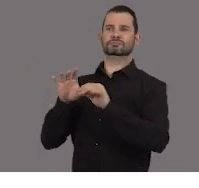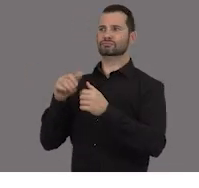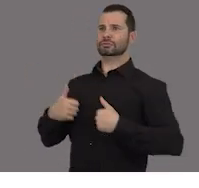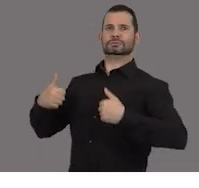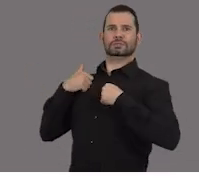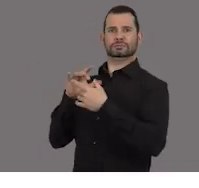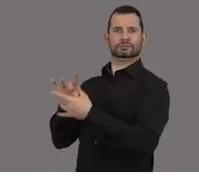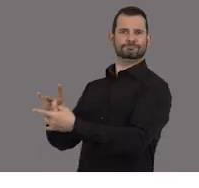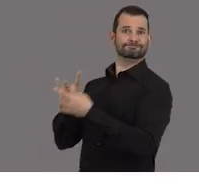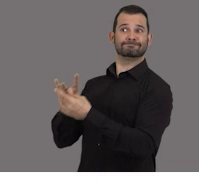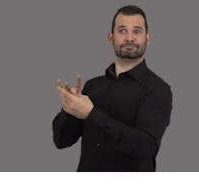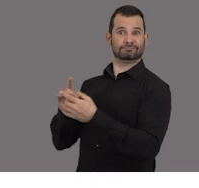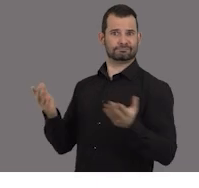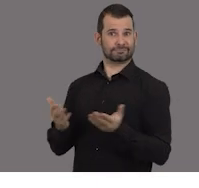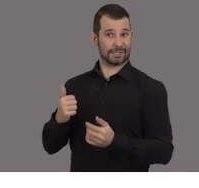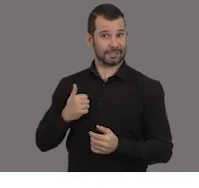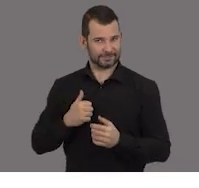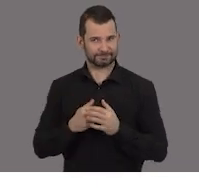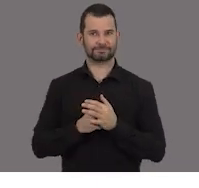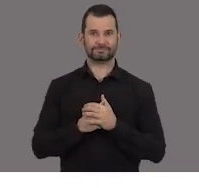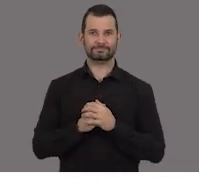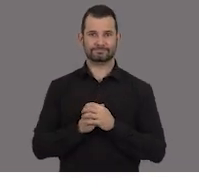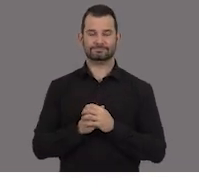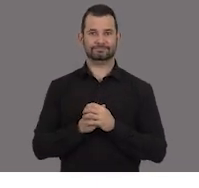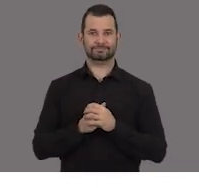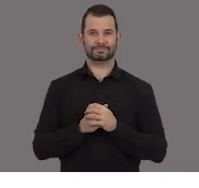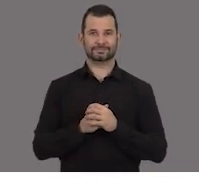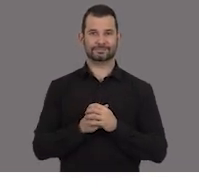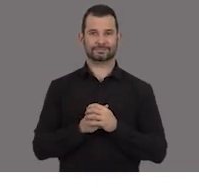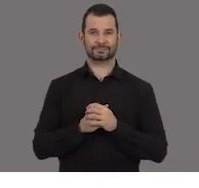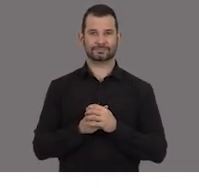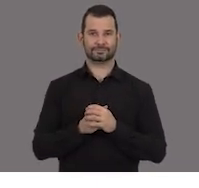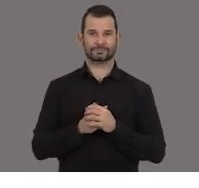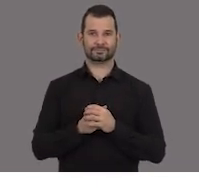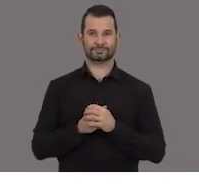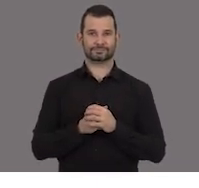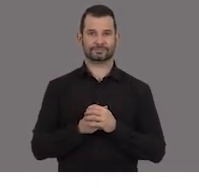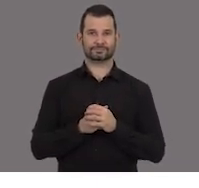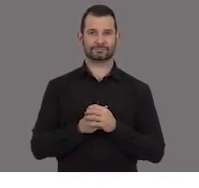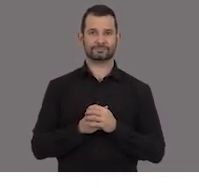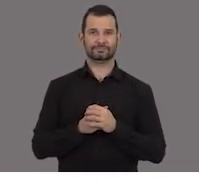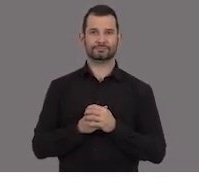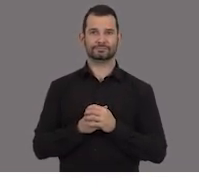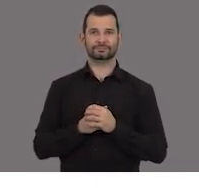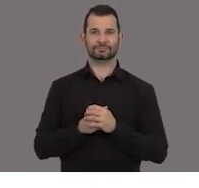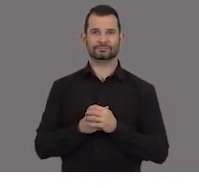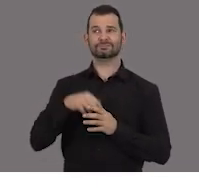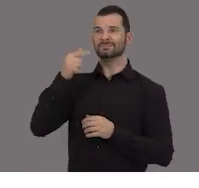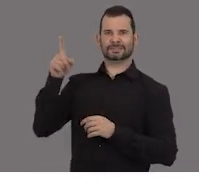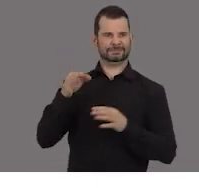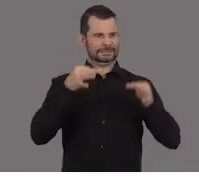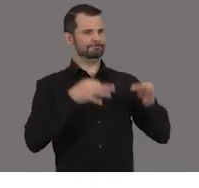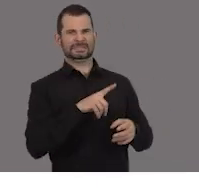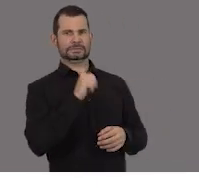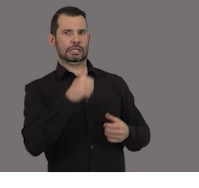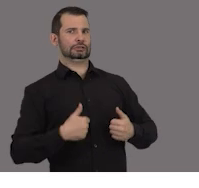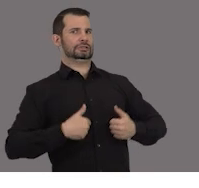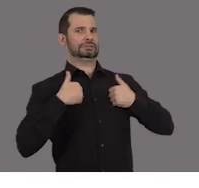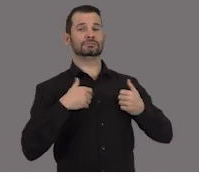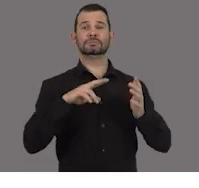year and you do not have significant residential ties with Canada. A